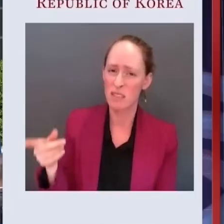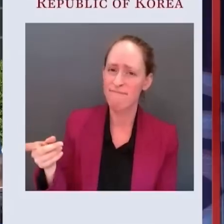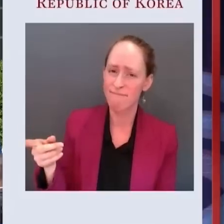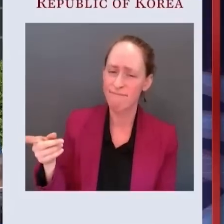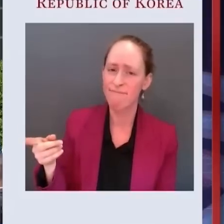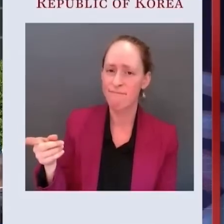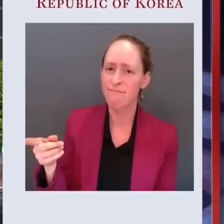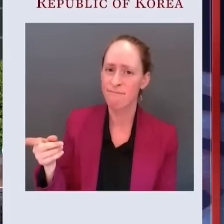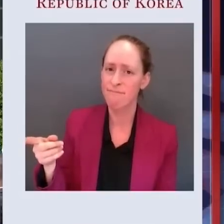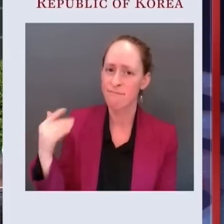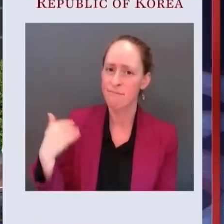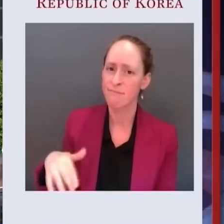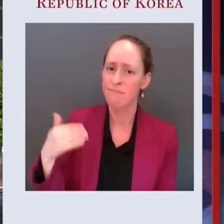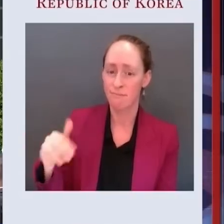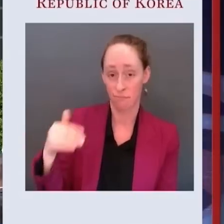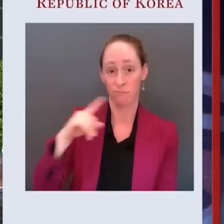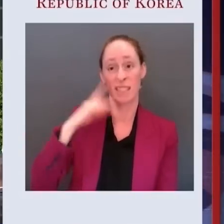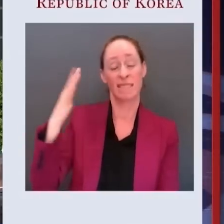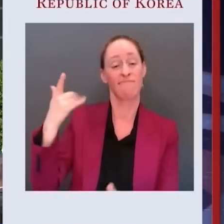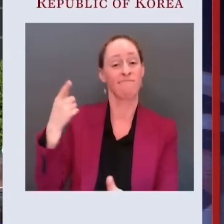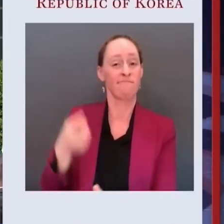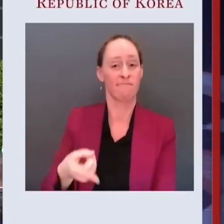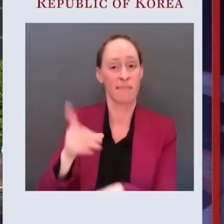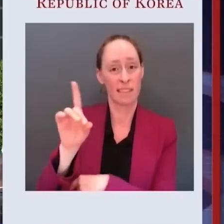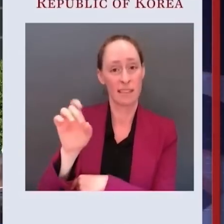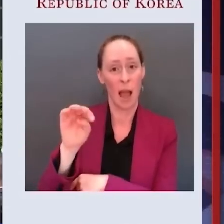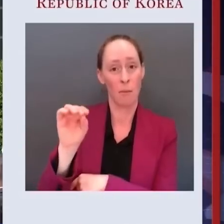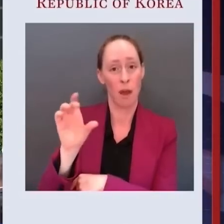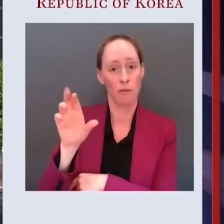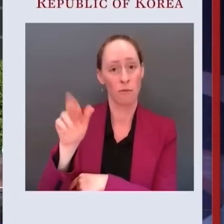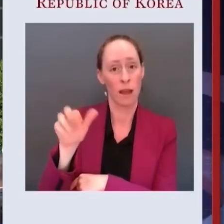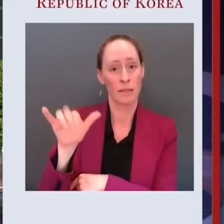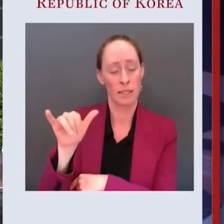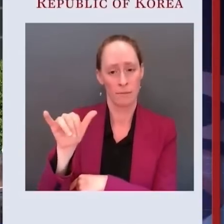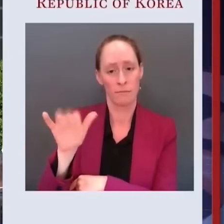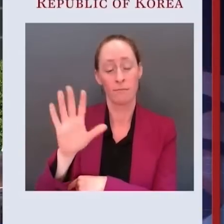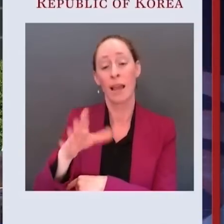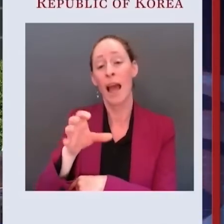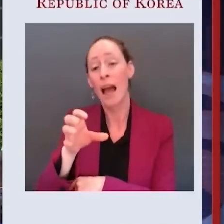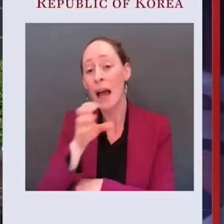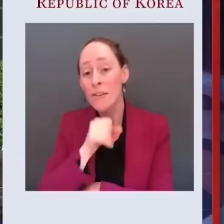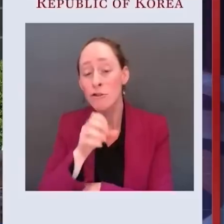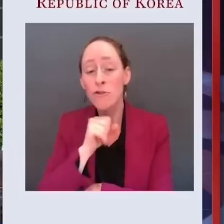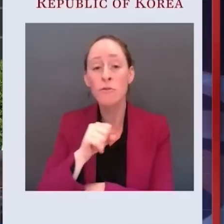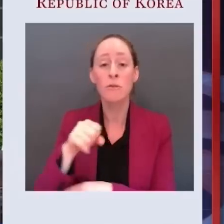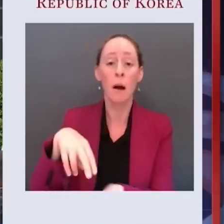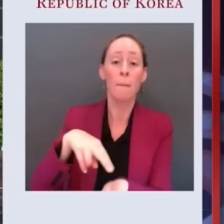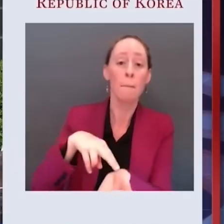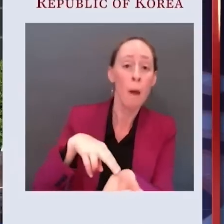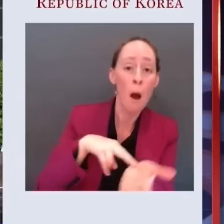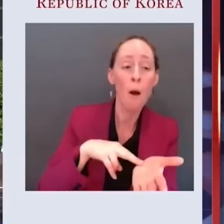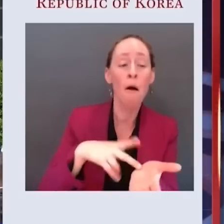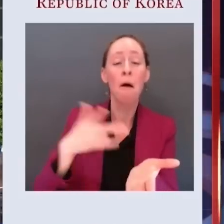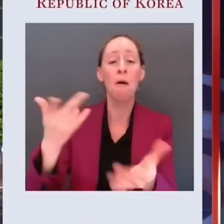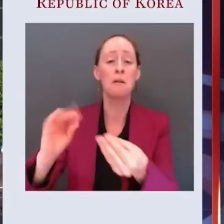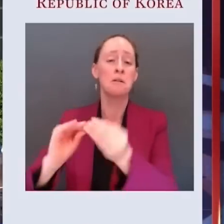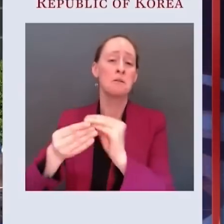to age, you know, and polling data, I noticed the polling data I keep hearing about is that I'm